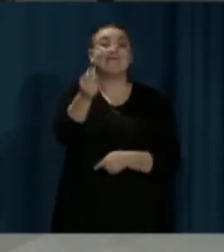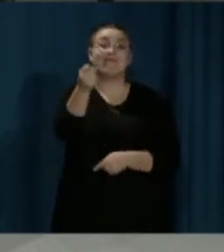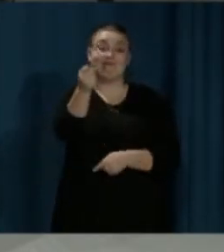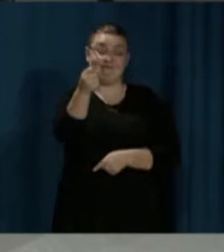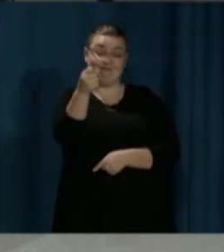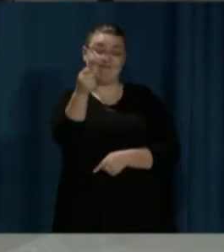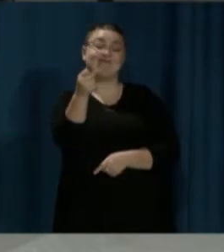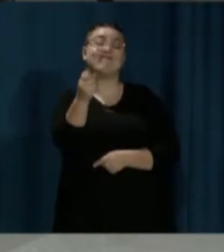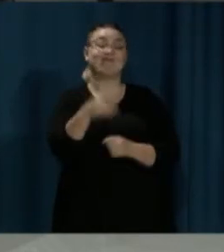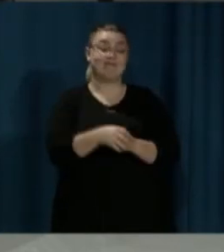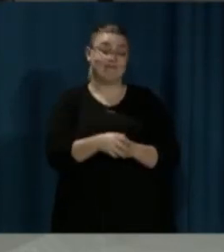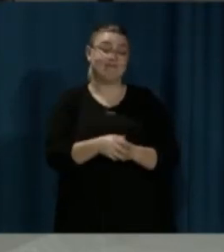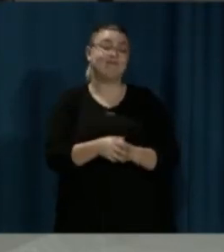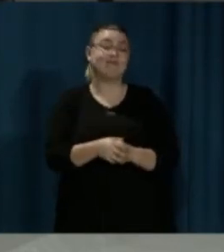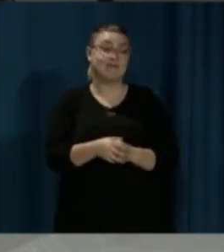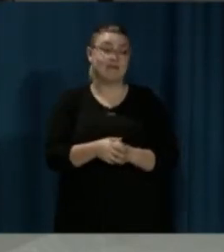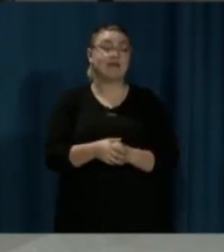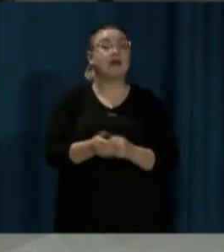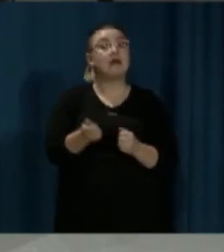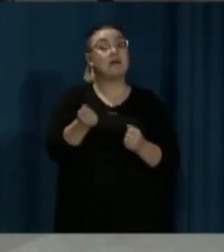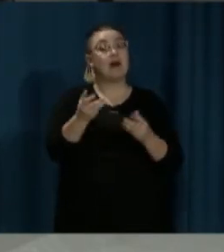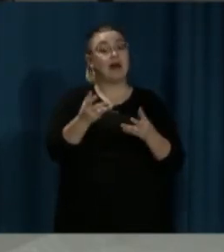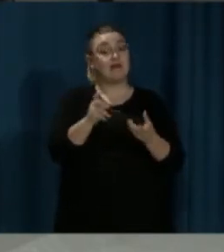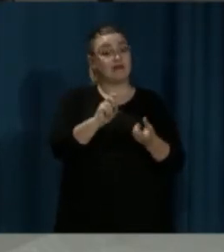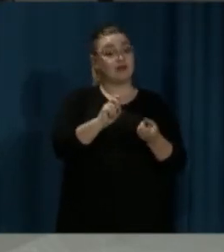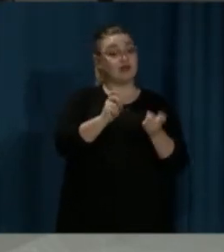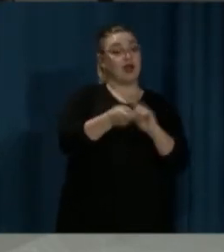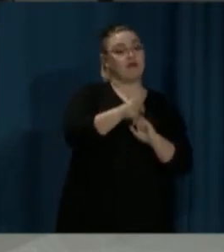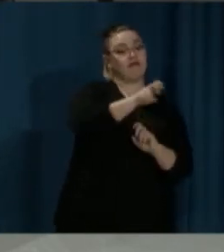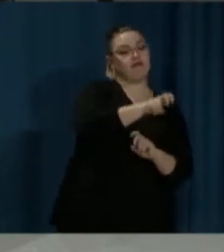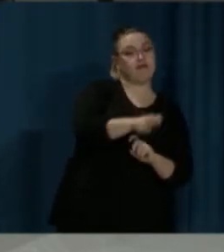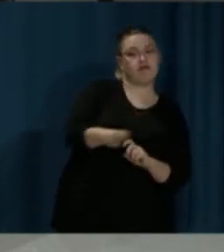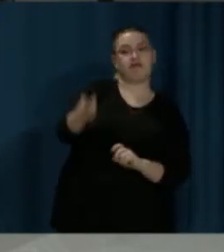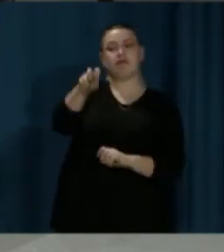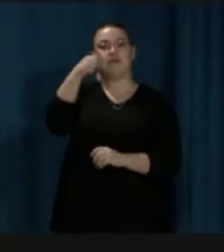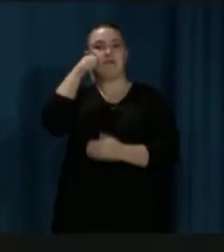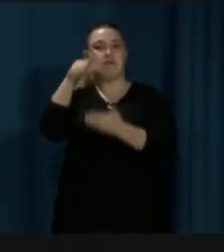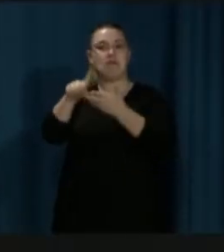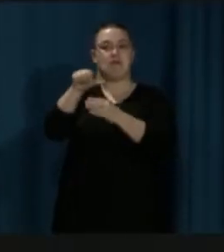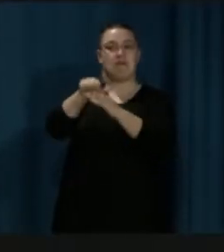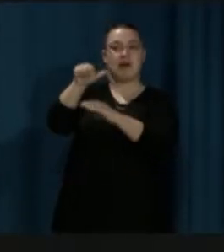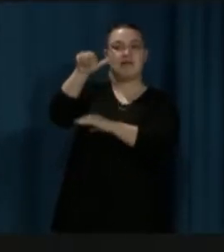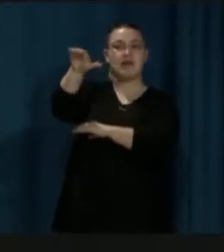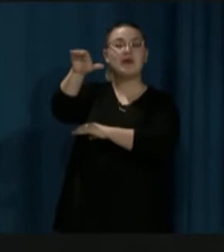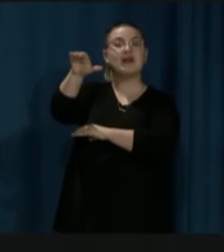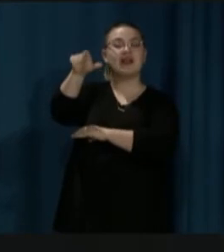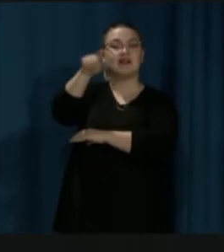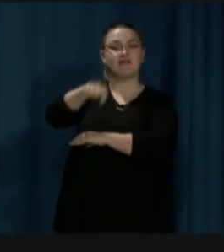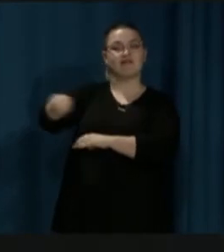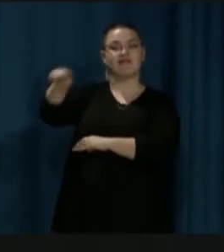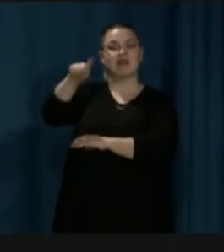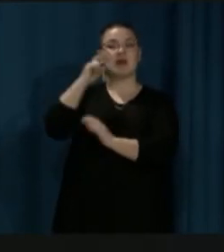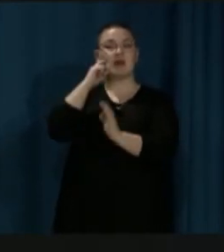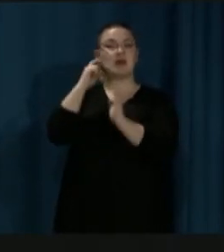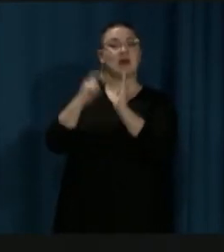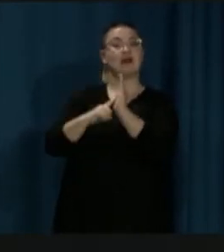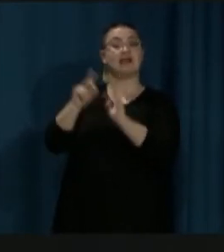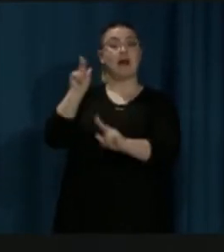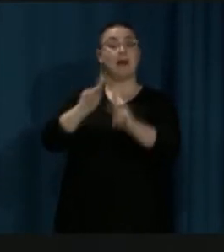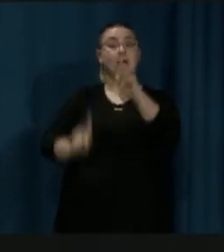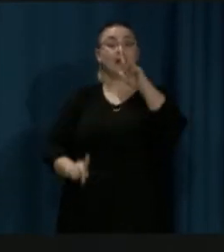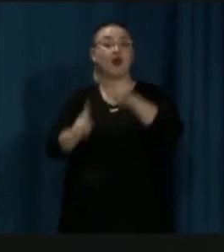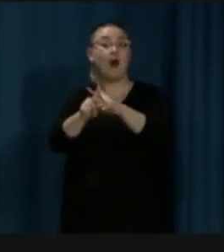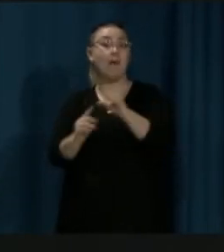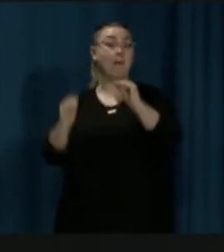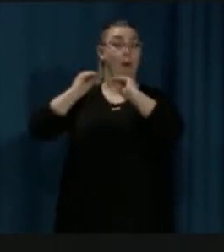On the few places that have moved to all mail-in voting, they've actually found turnout actually increases a little